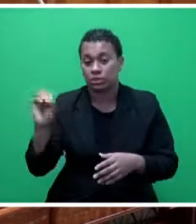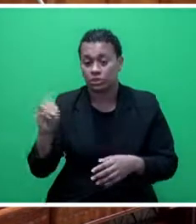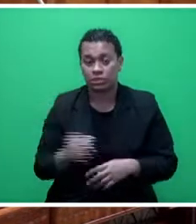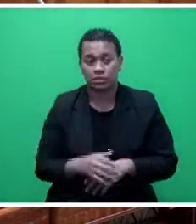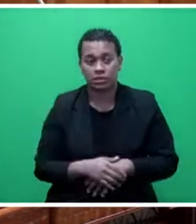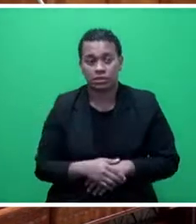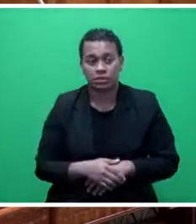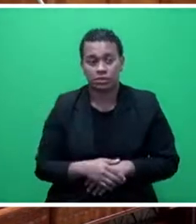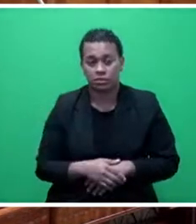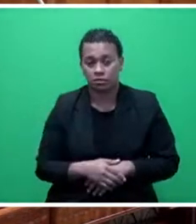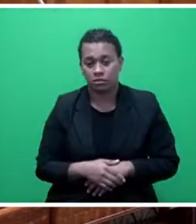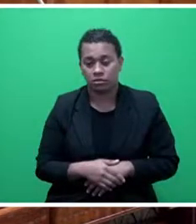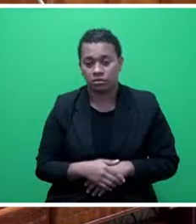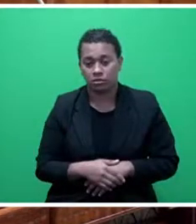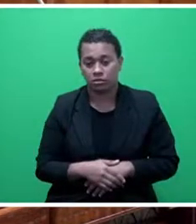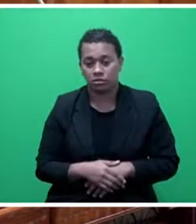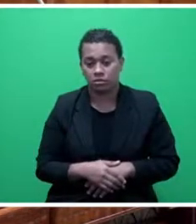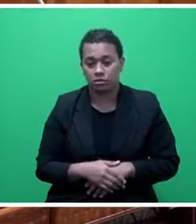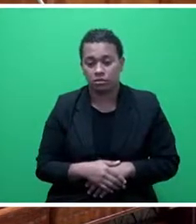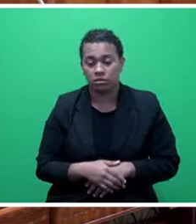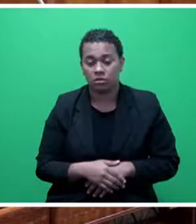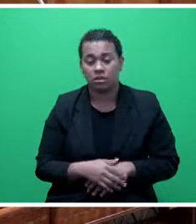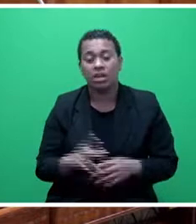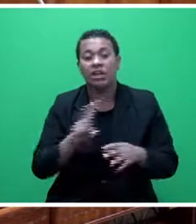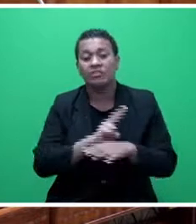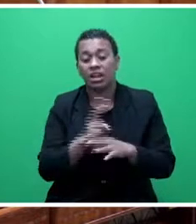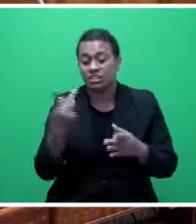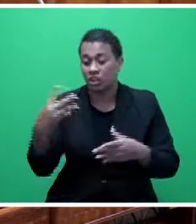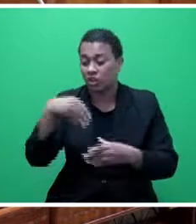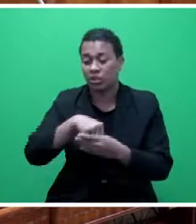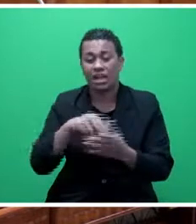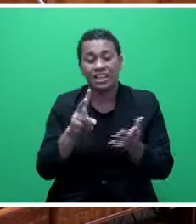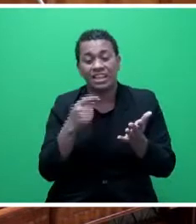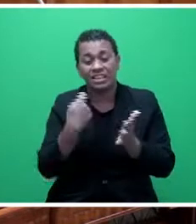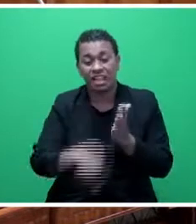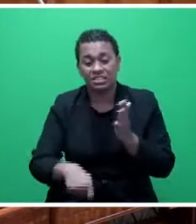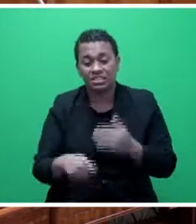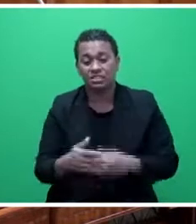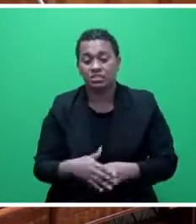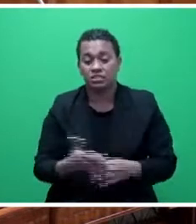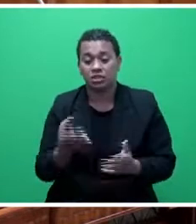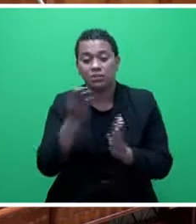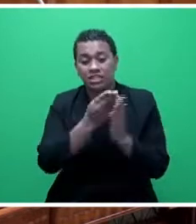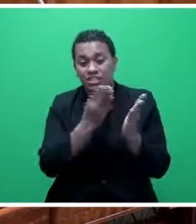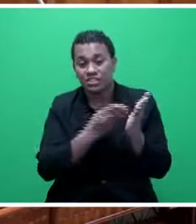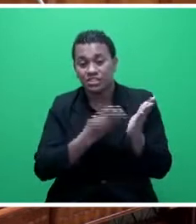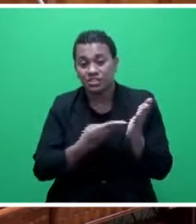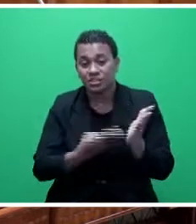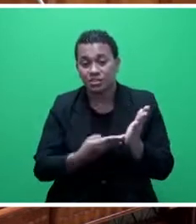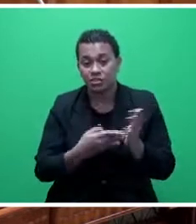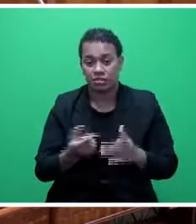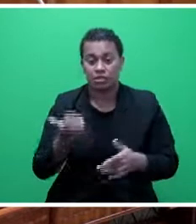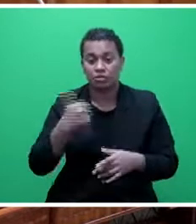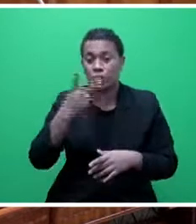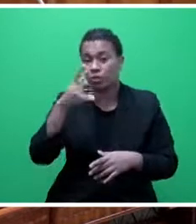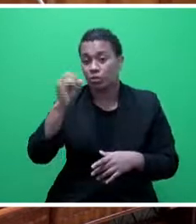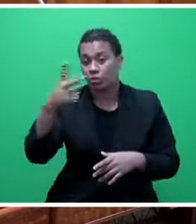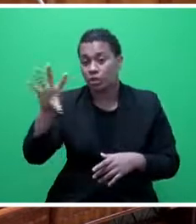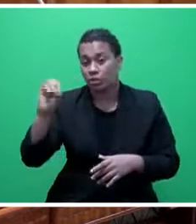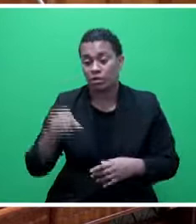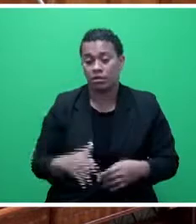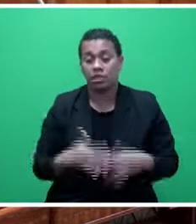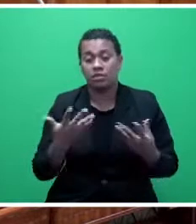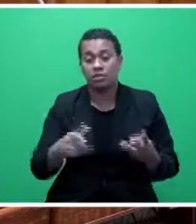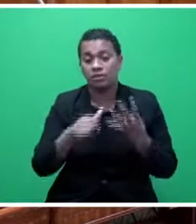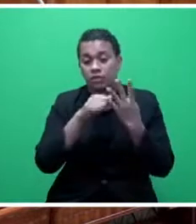3. Value Added Tax Budget Amendment Bill 2020. 4.